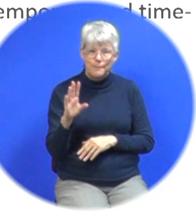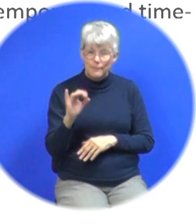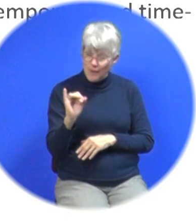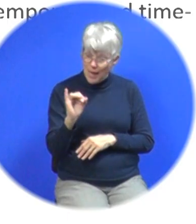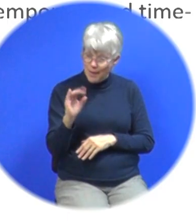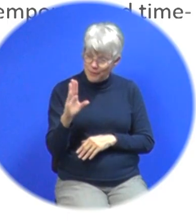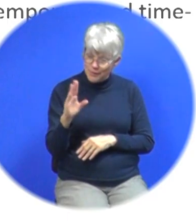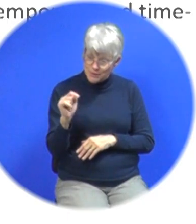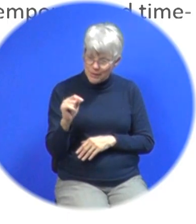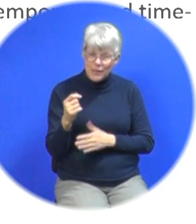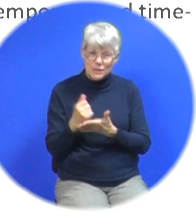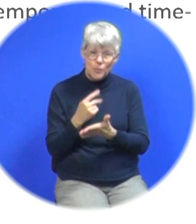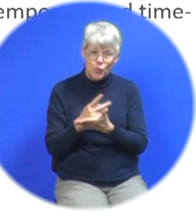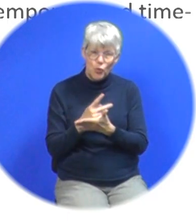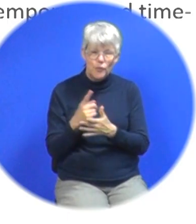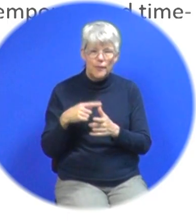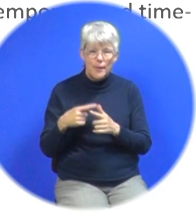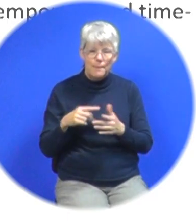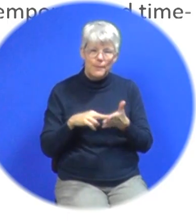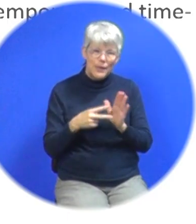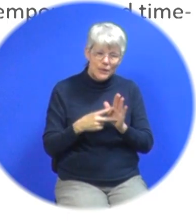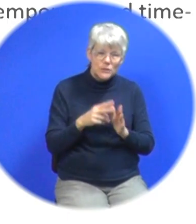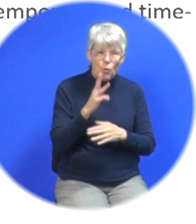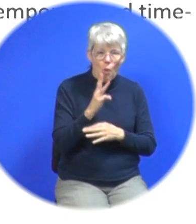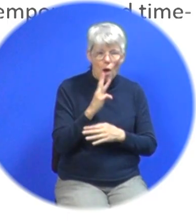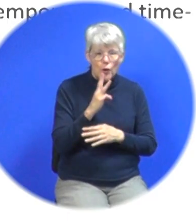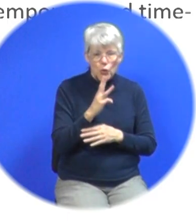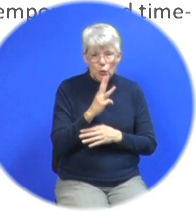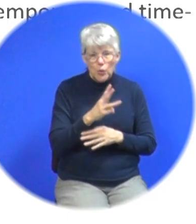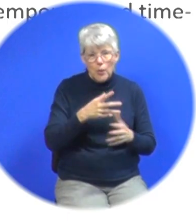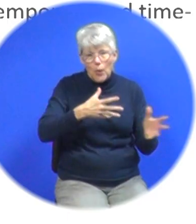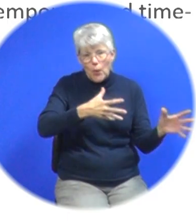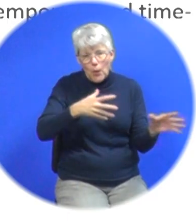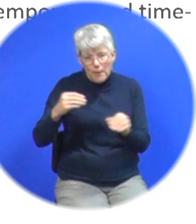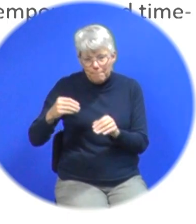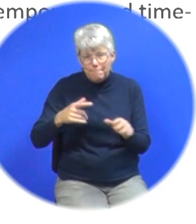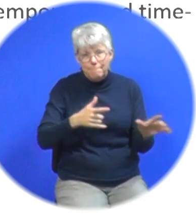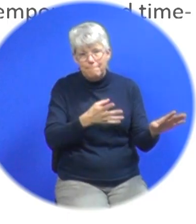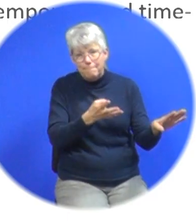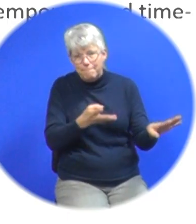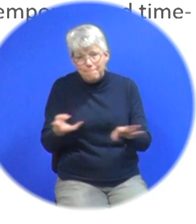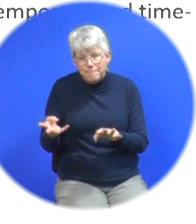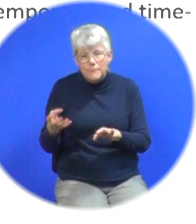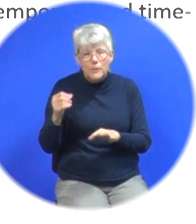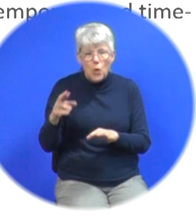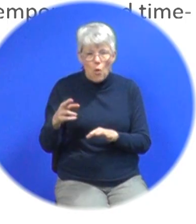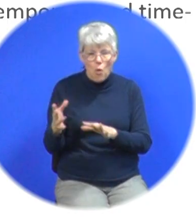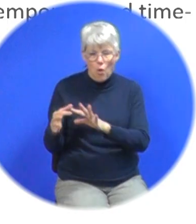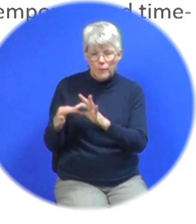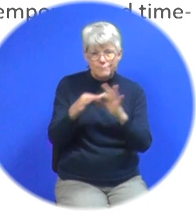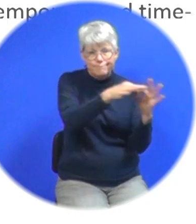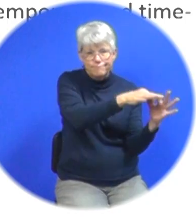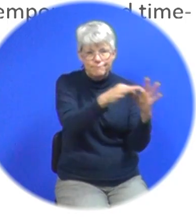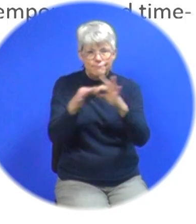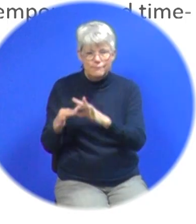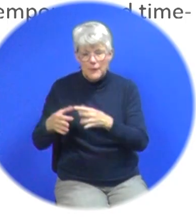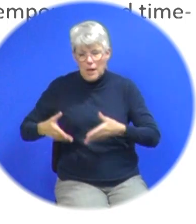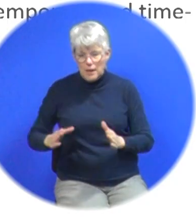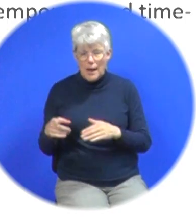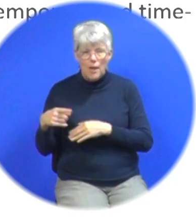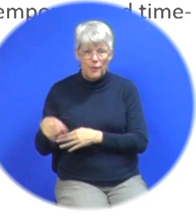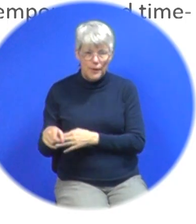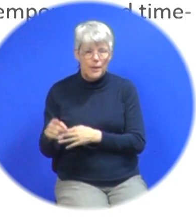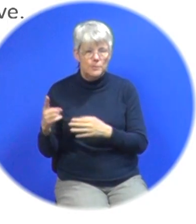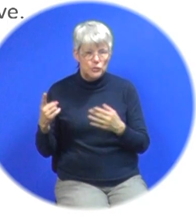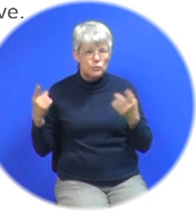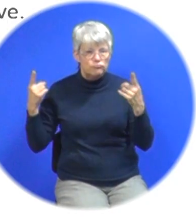could be used to lower the intakes for the water system or provide interconnections between utility systems that would allow them to operate in emergency